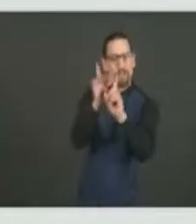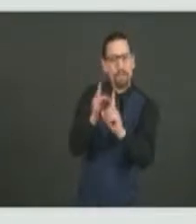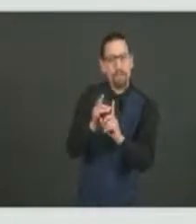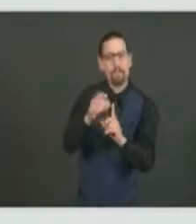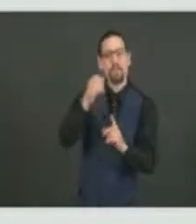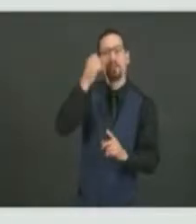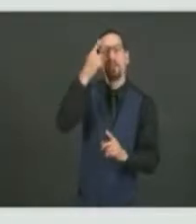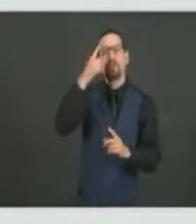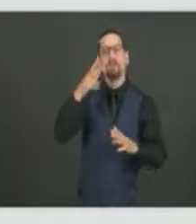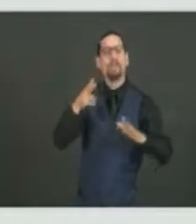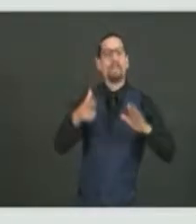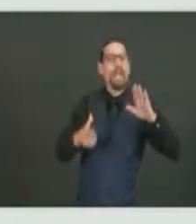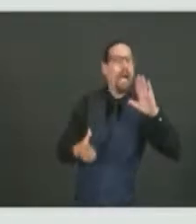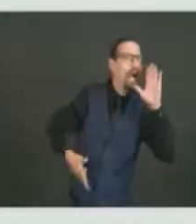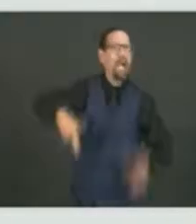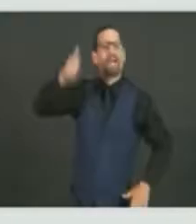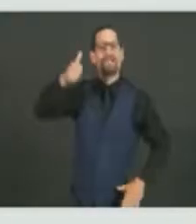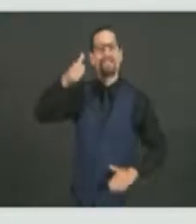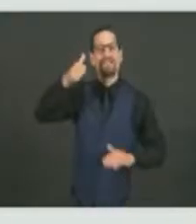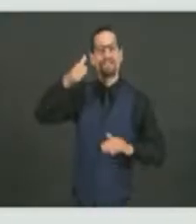as I said, in Rhode Island,